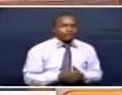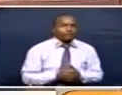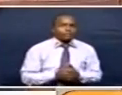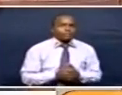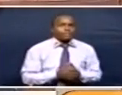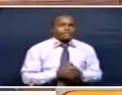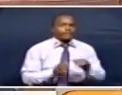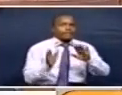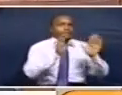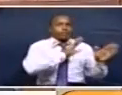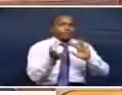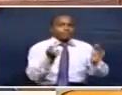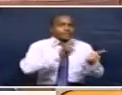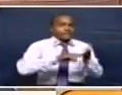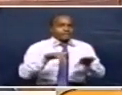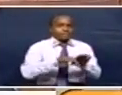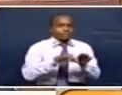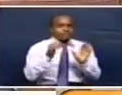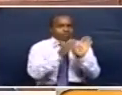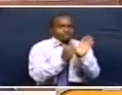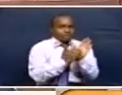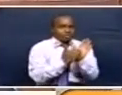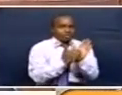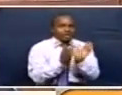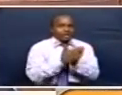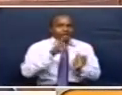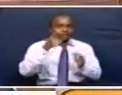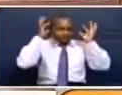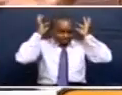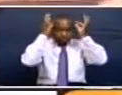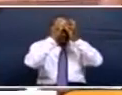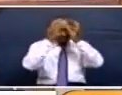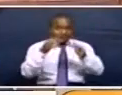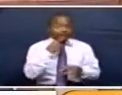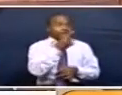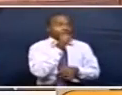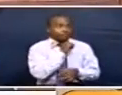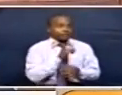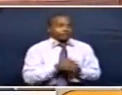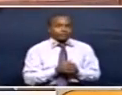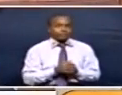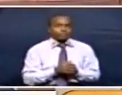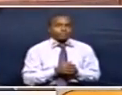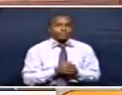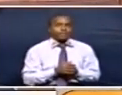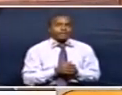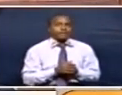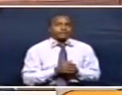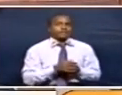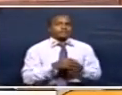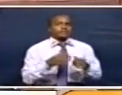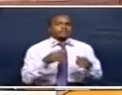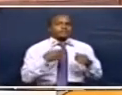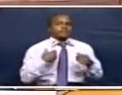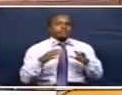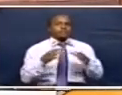Wiper registered members in Machakos, and Mudama said it. I'm not a member of Wiper, but quoting Senator Mudama, it's about 80,000